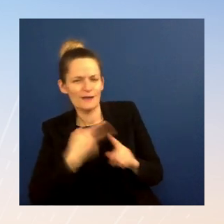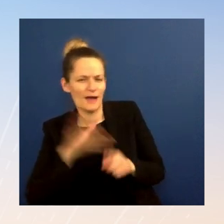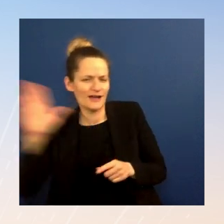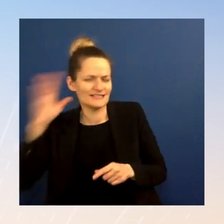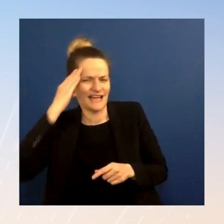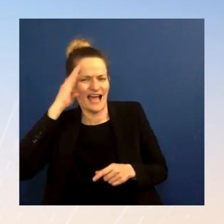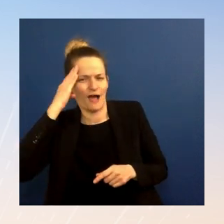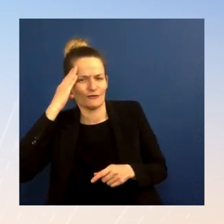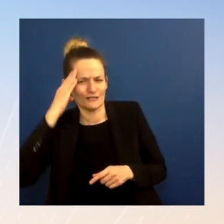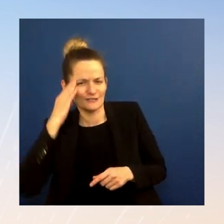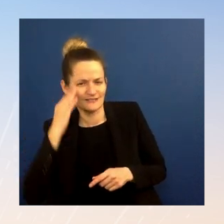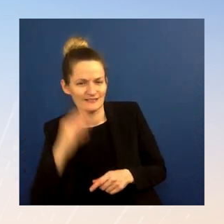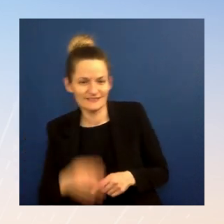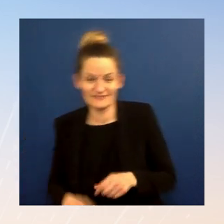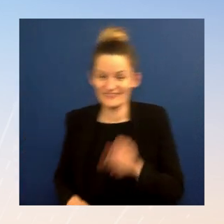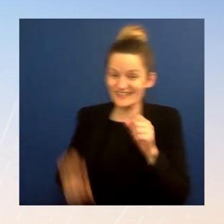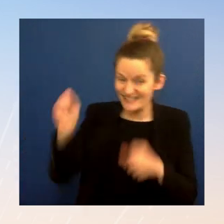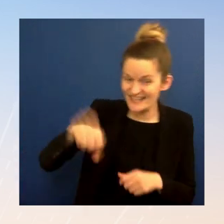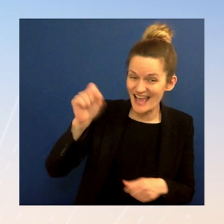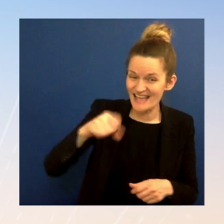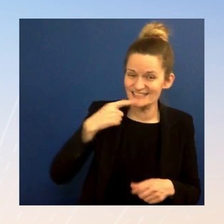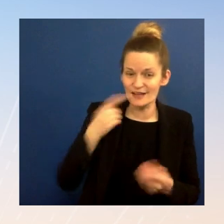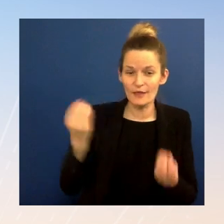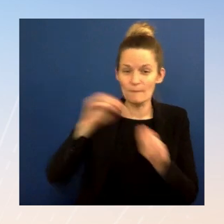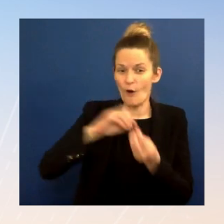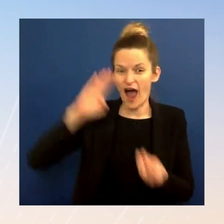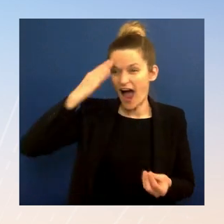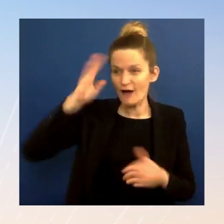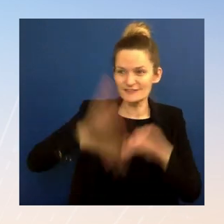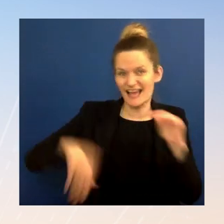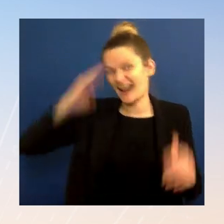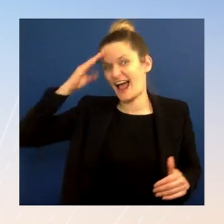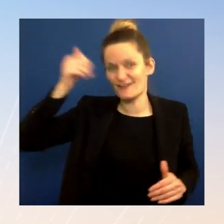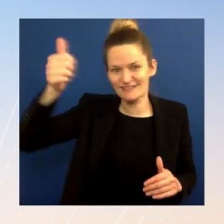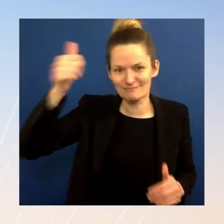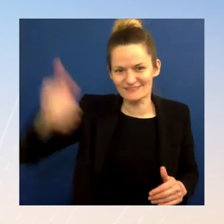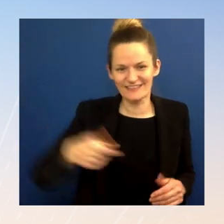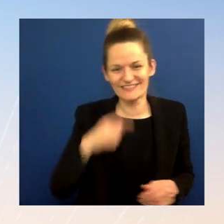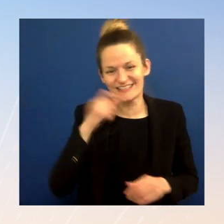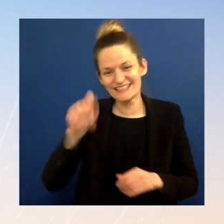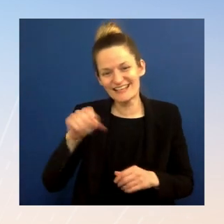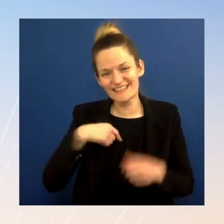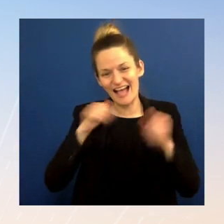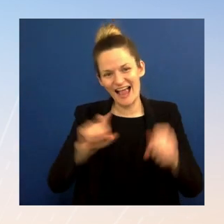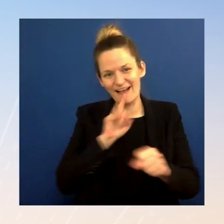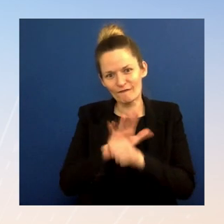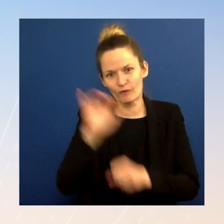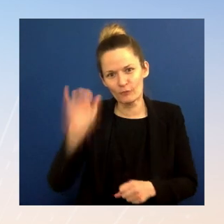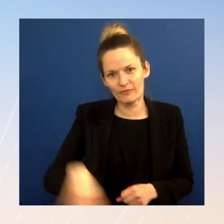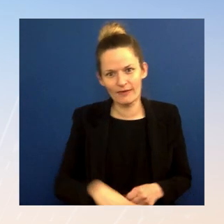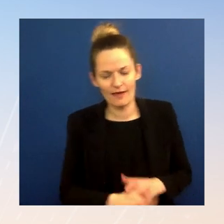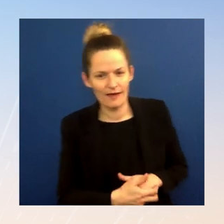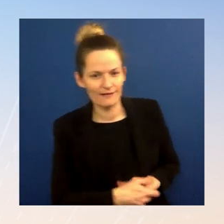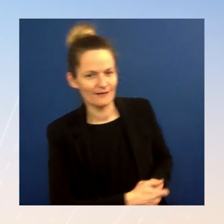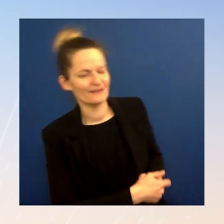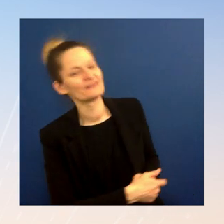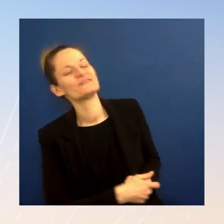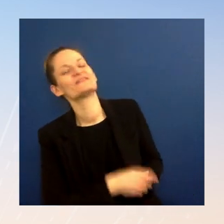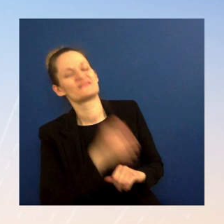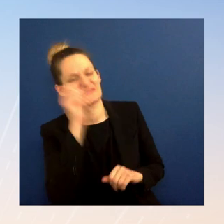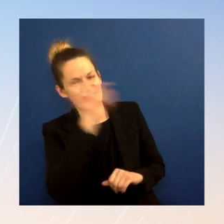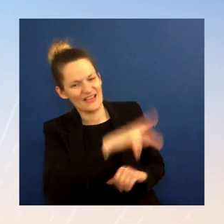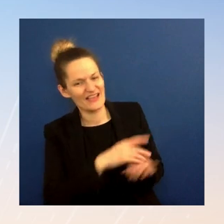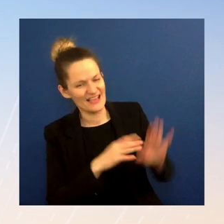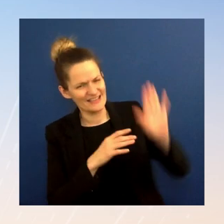consider themselves more Irish. I think that's true. I will confirm that. Go ahead. Like that, and also the fact that so many of the ceremonial parts of the job have been canceled over the past year. I'm wondering, did he